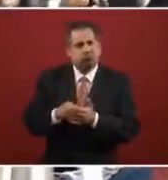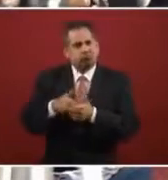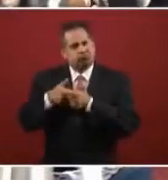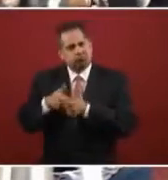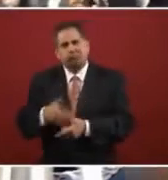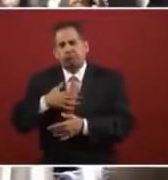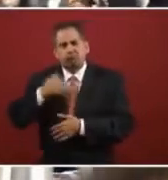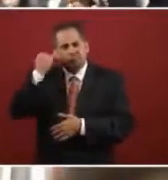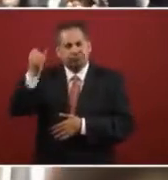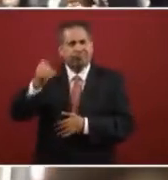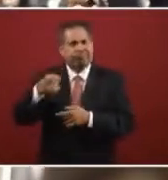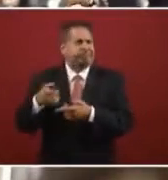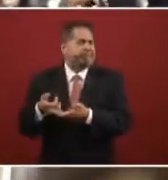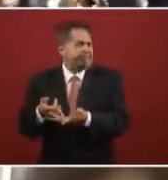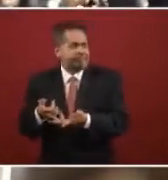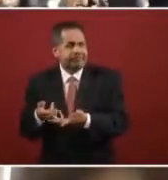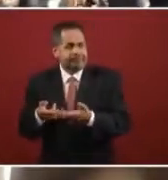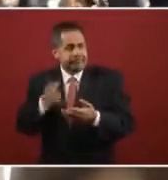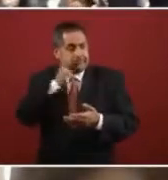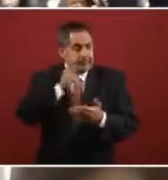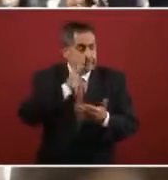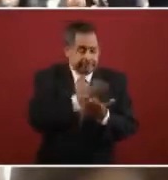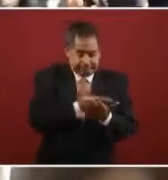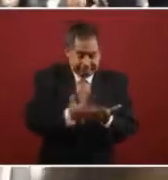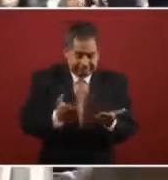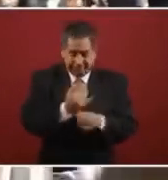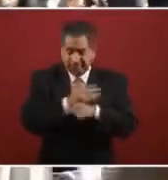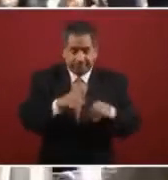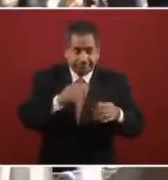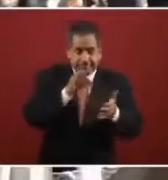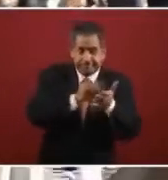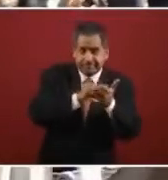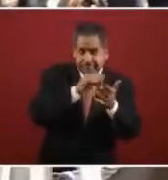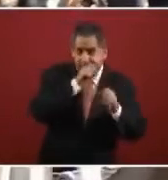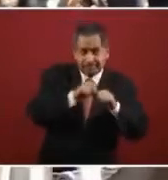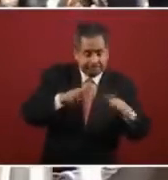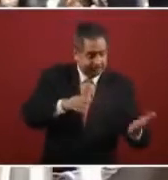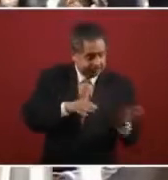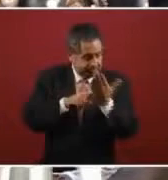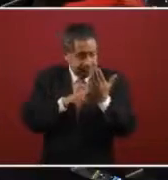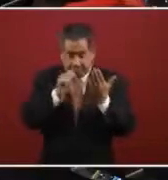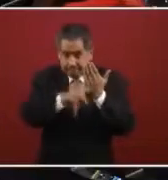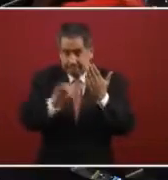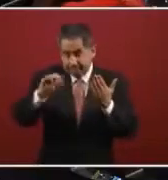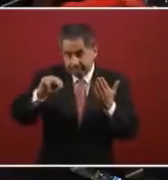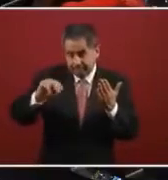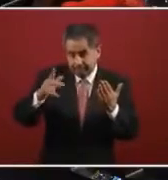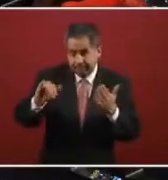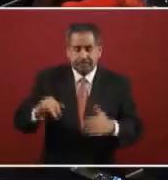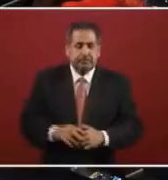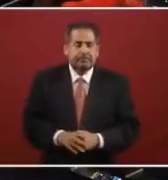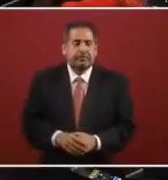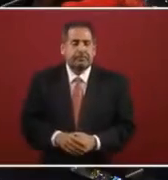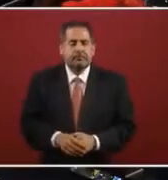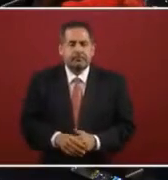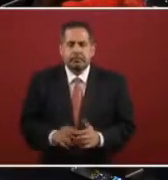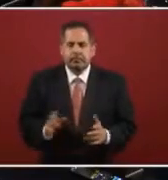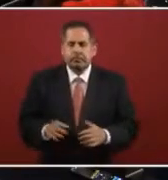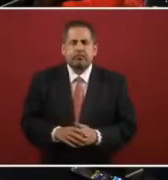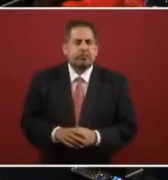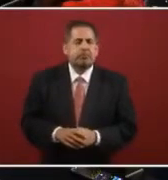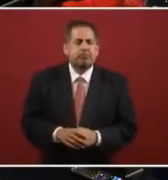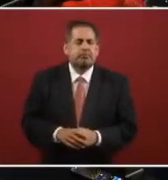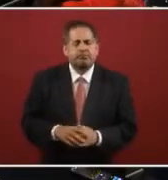So if they're staying on this position, even though we have evidence to the contrary, Sí, Yes. las